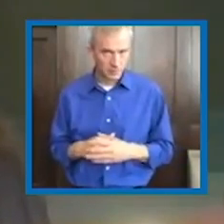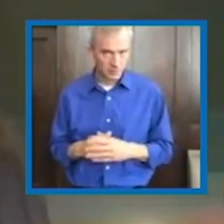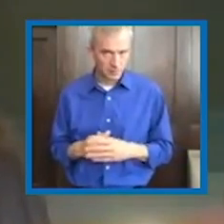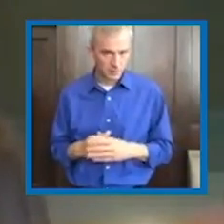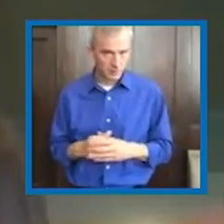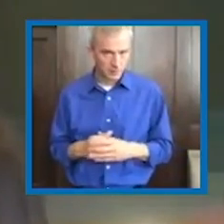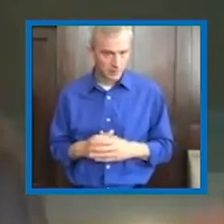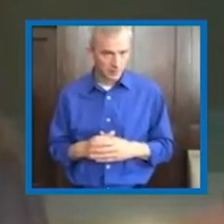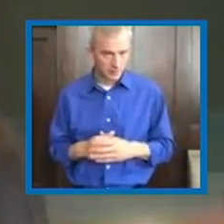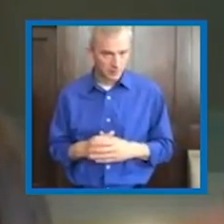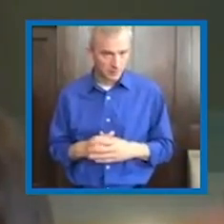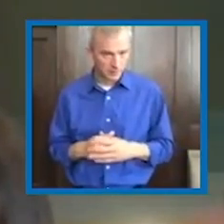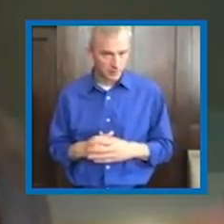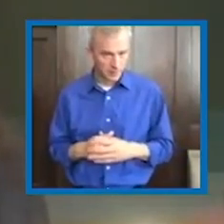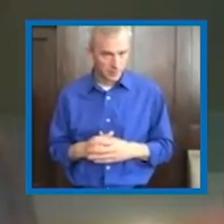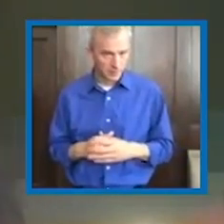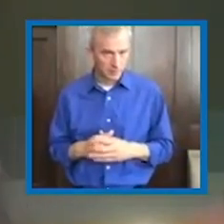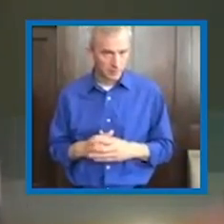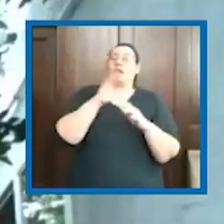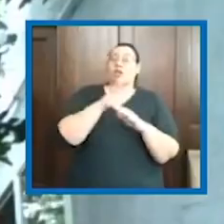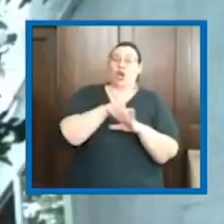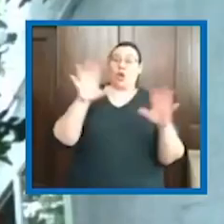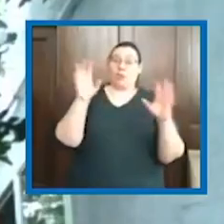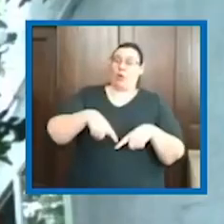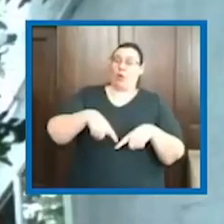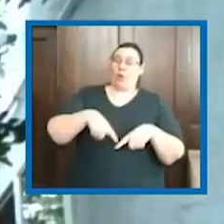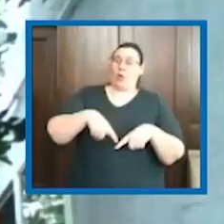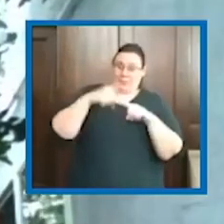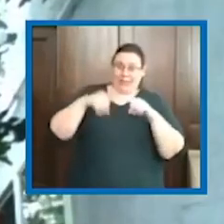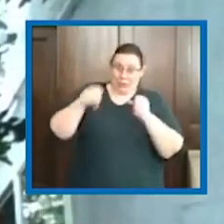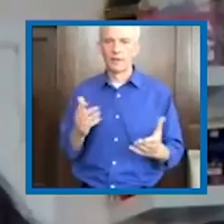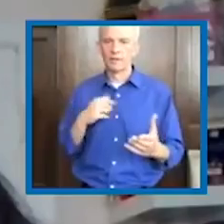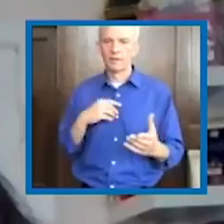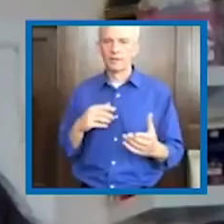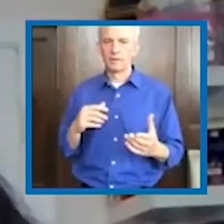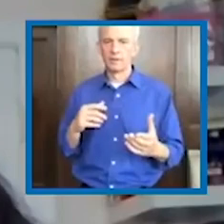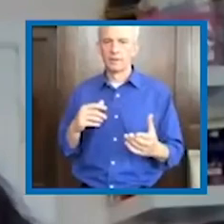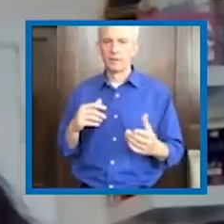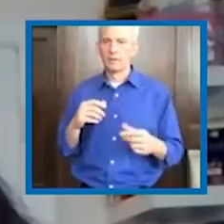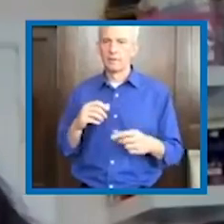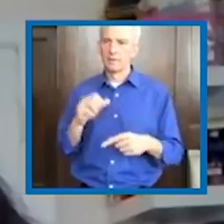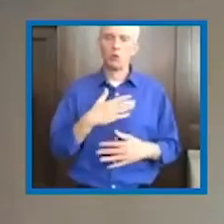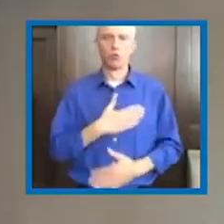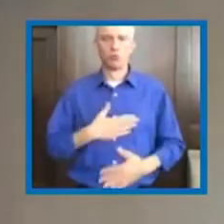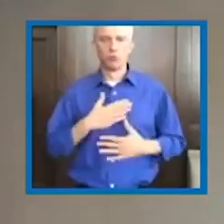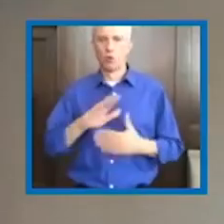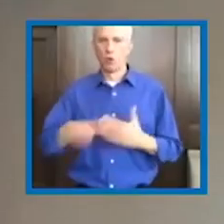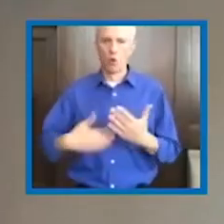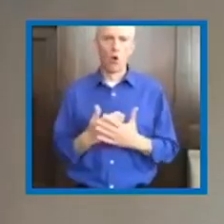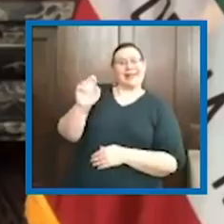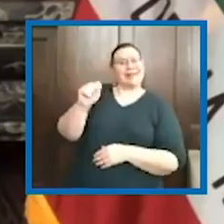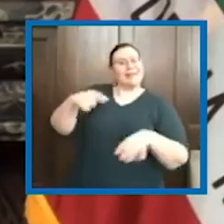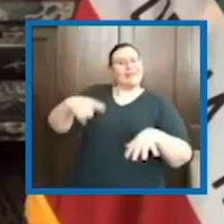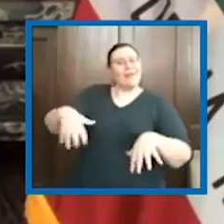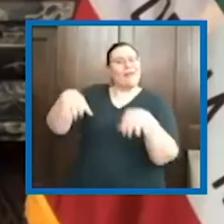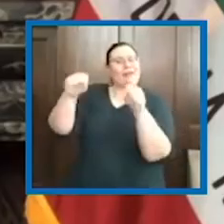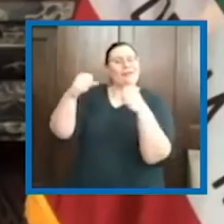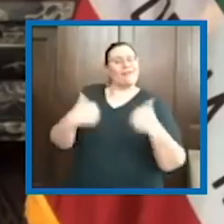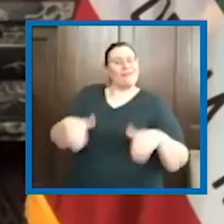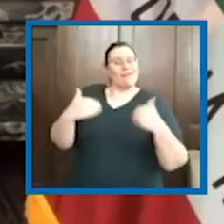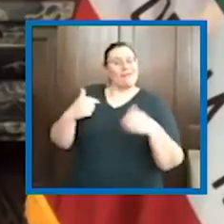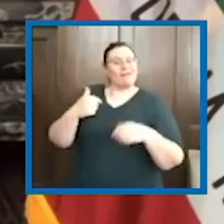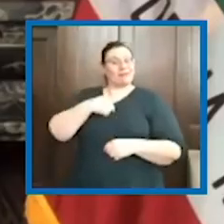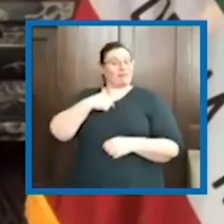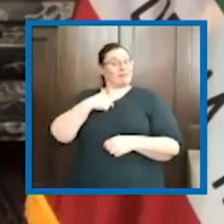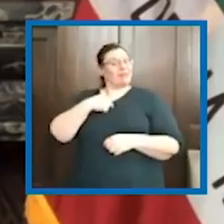will sports and beaches open? Thank you so much to all the young people that have joined us. I realized as a